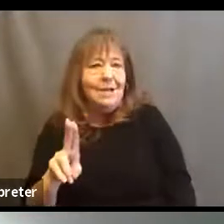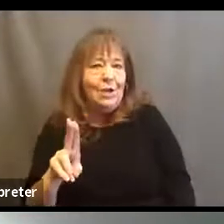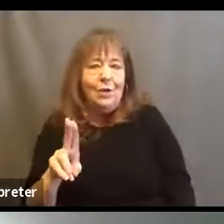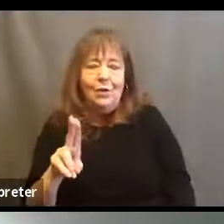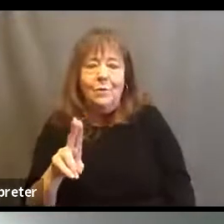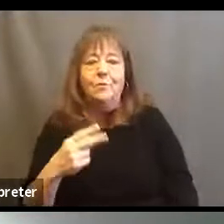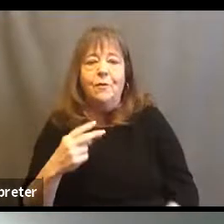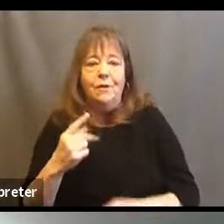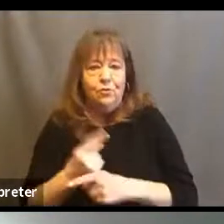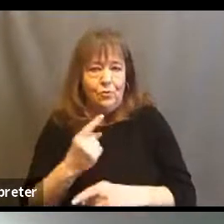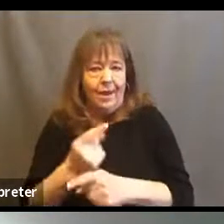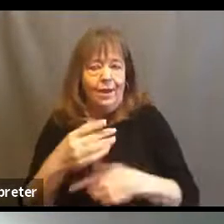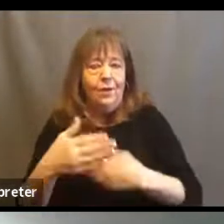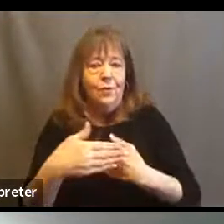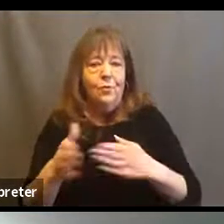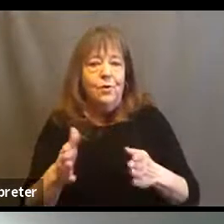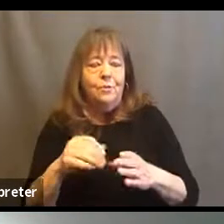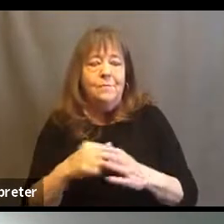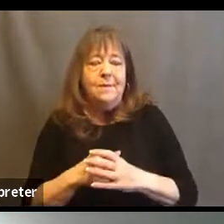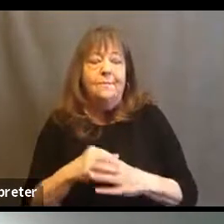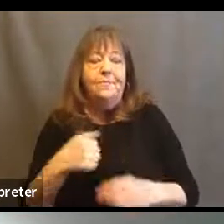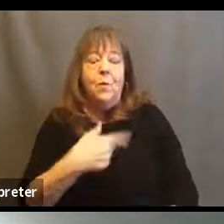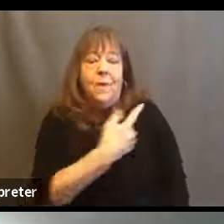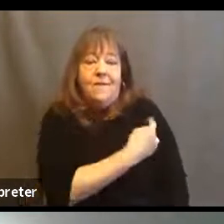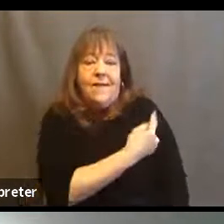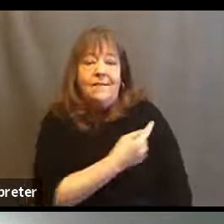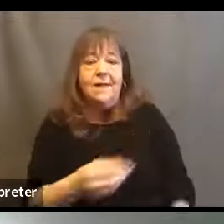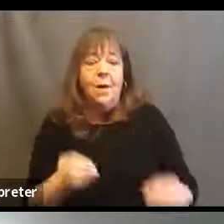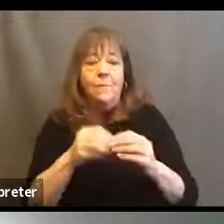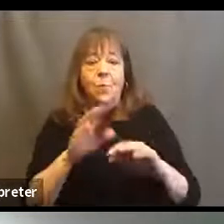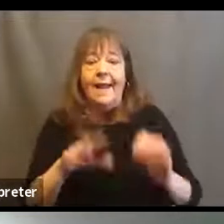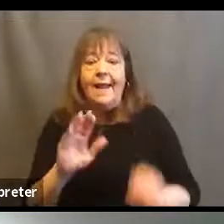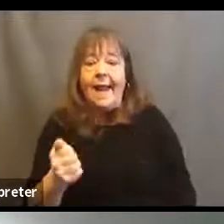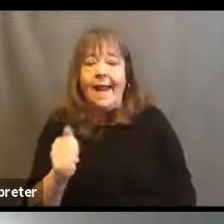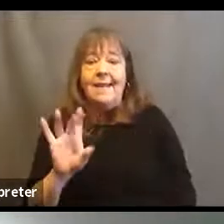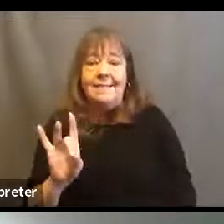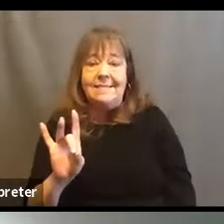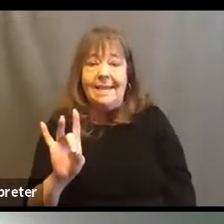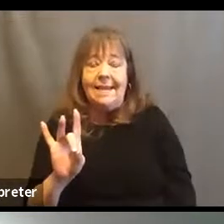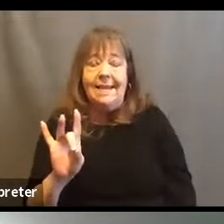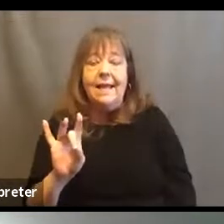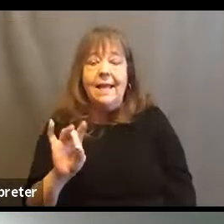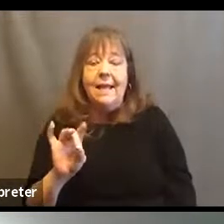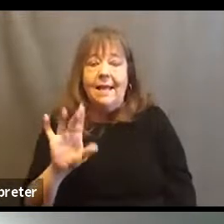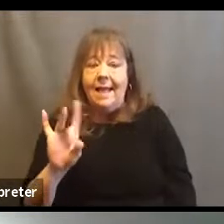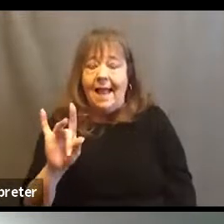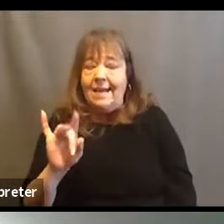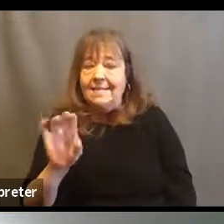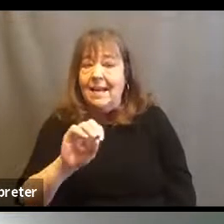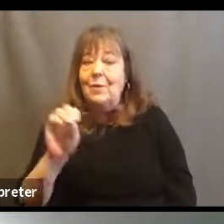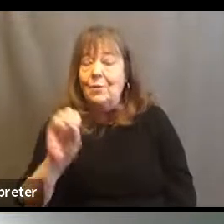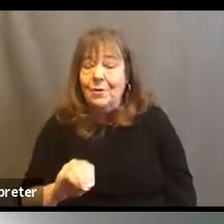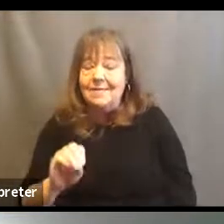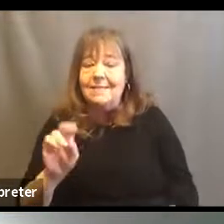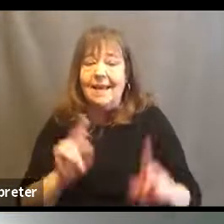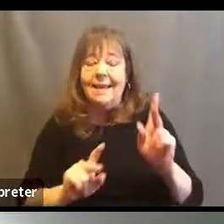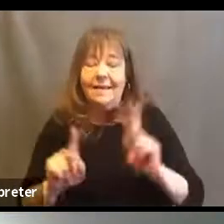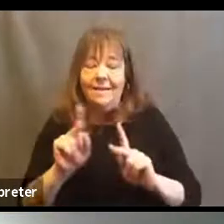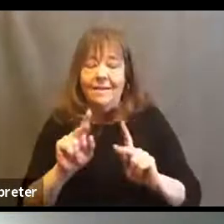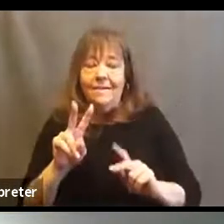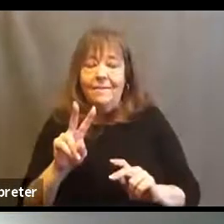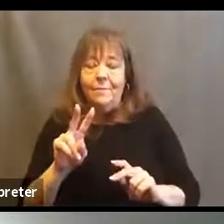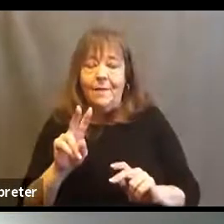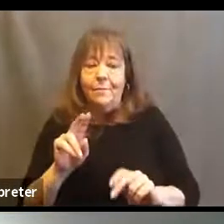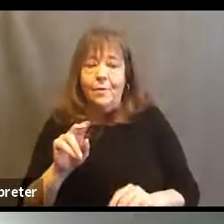ward. We have vaccinated over 18% of the veterans that we take care of across our healthcare system. And so just